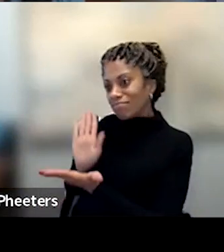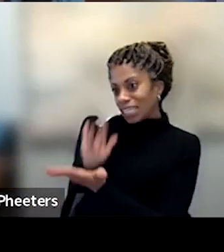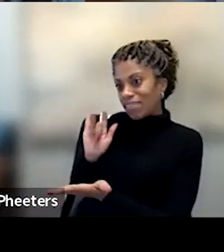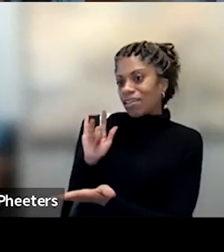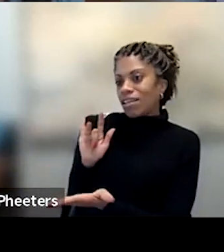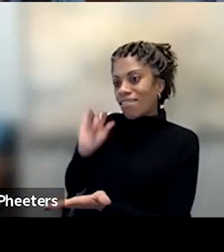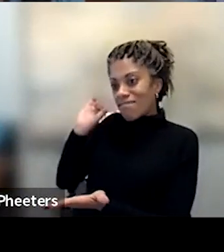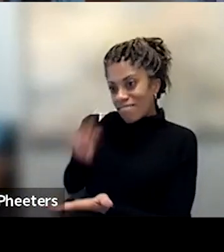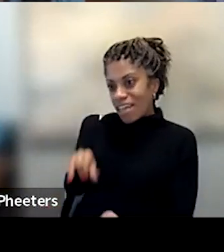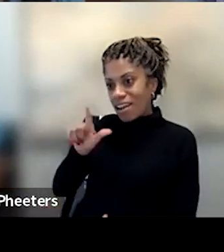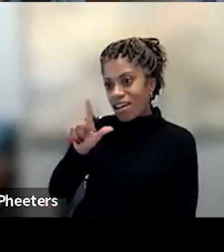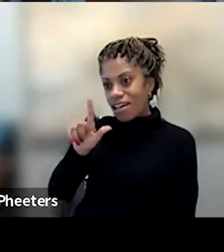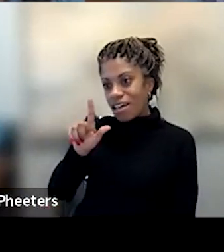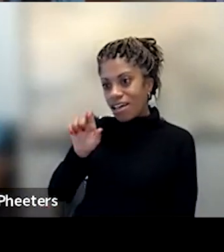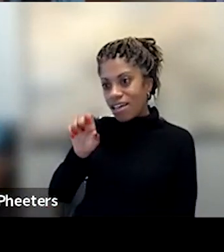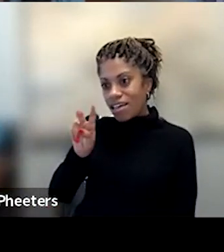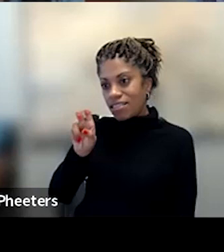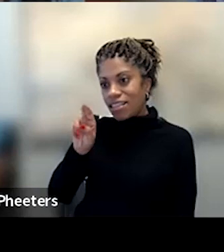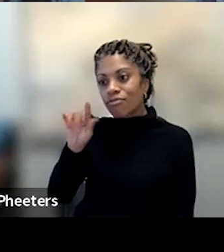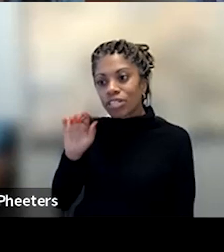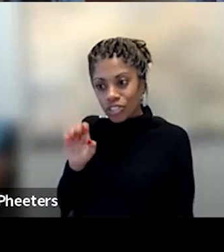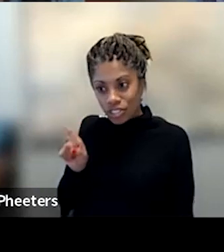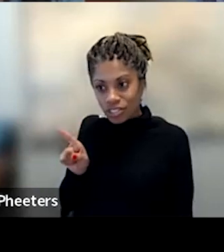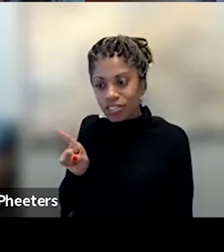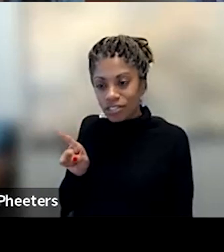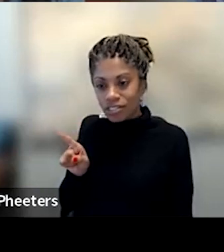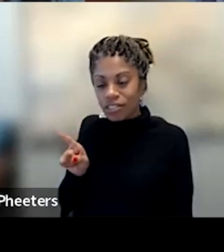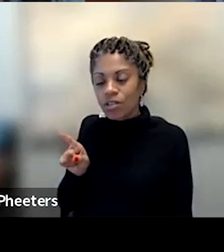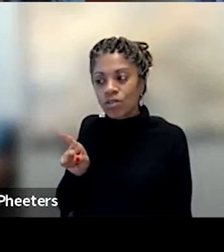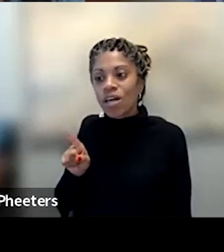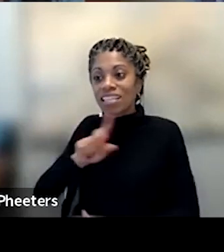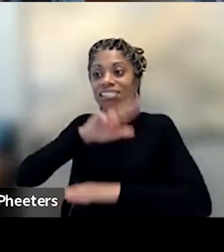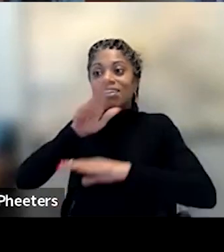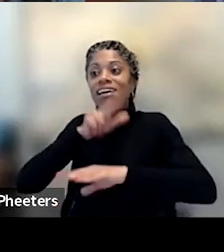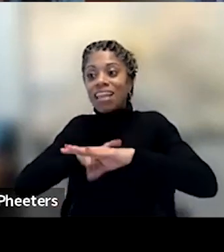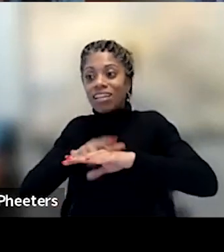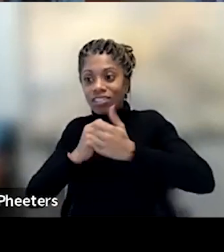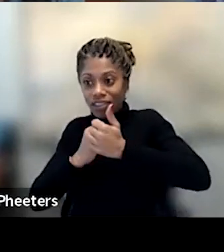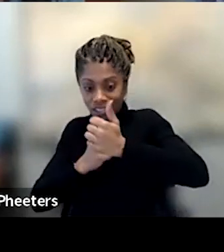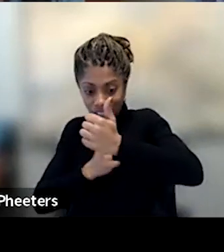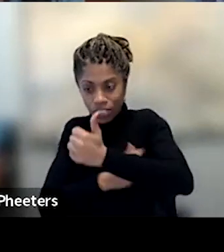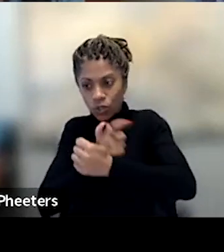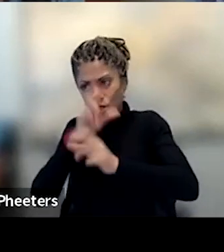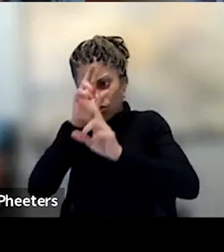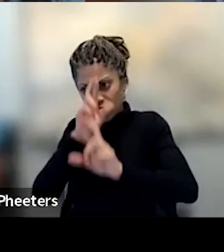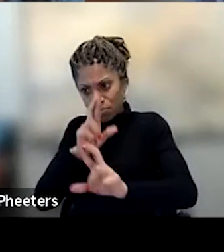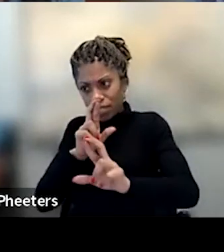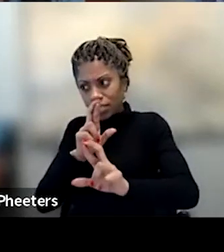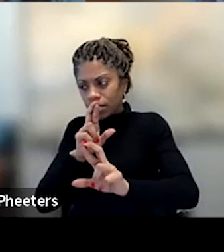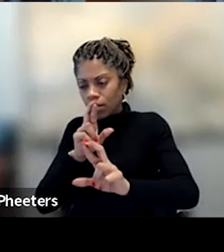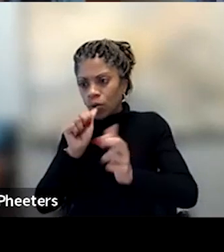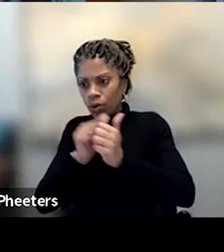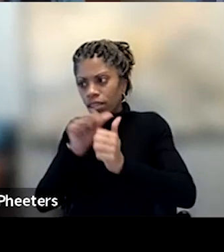a national foundation that's highly respected within the healthcare field, but also